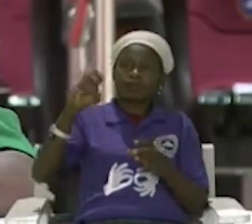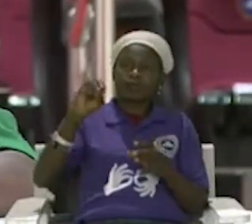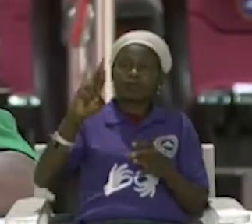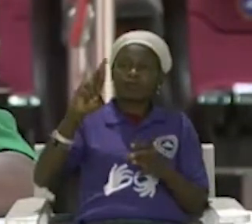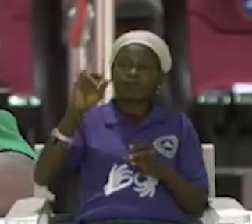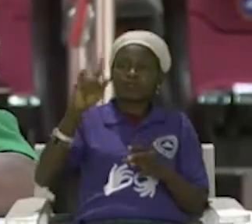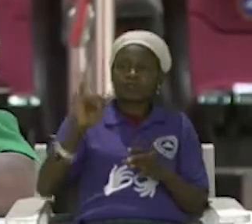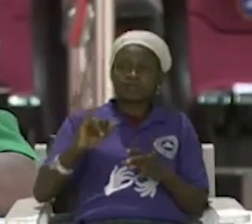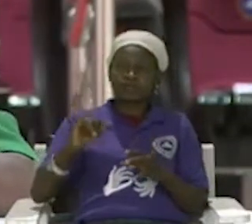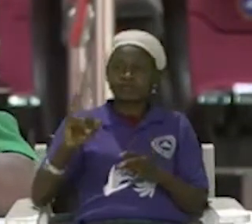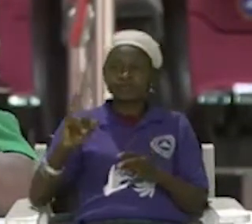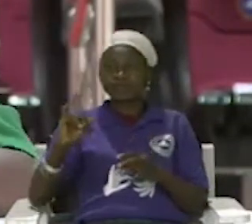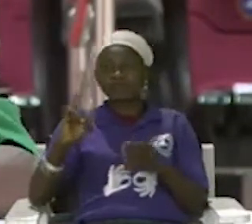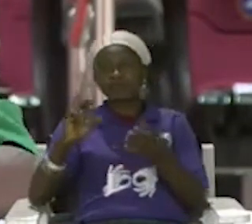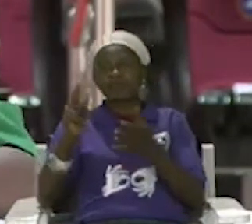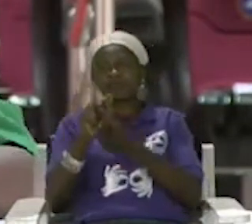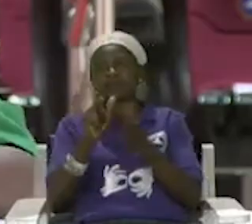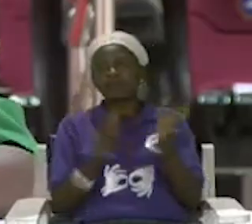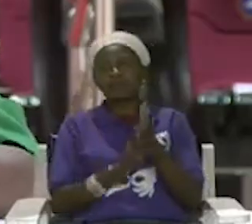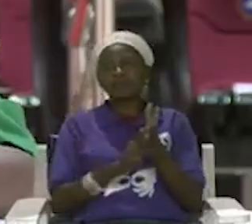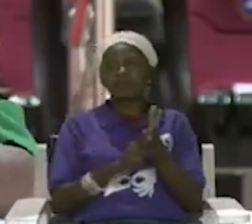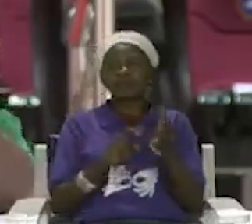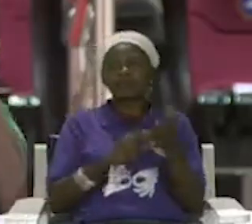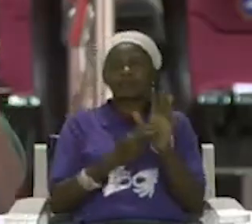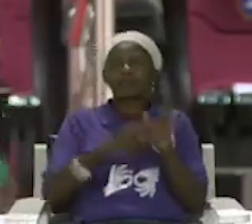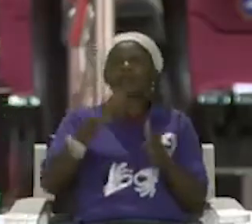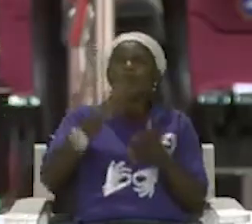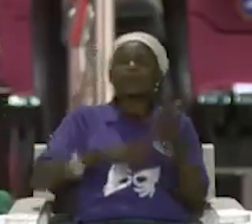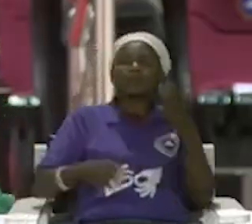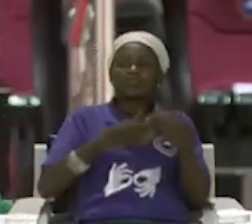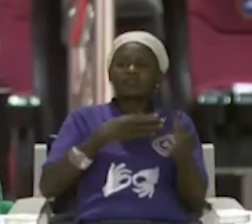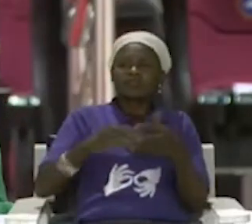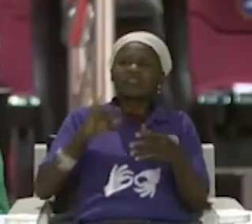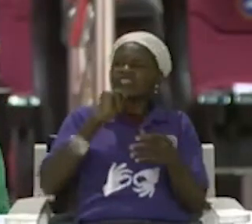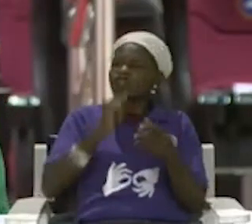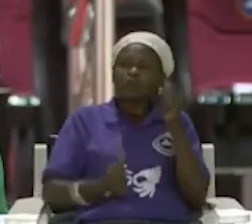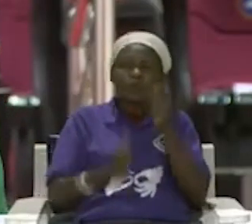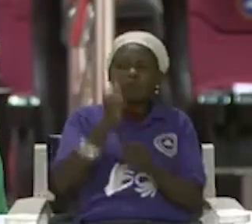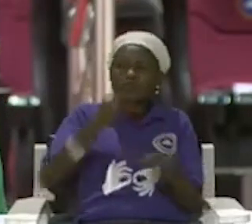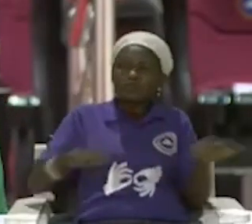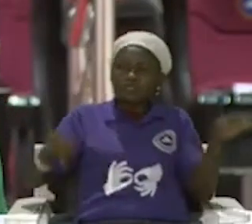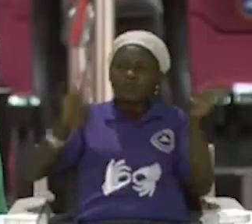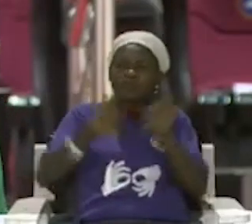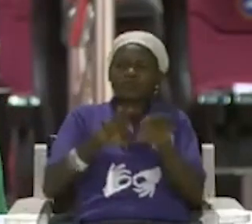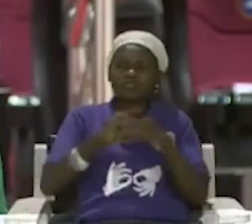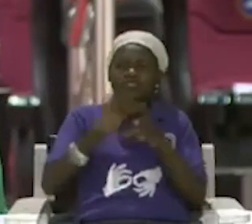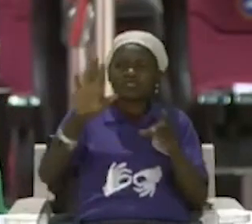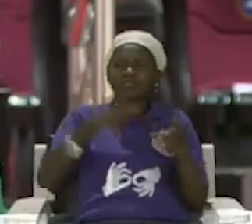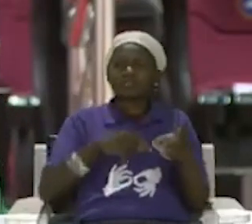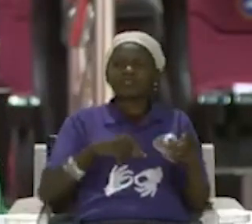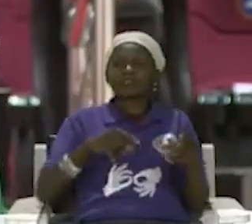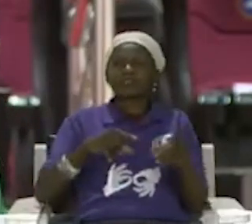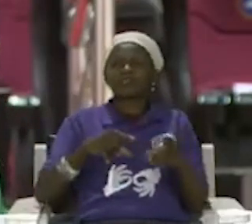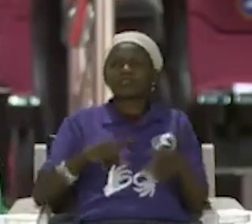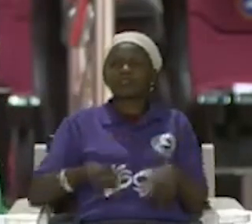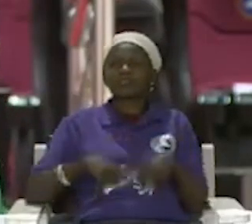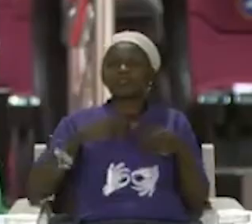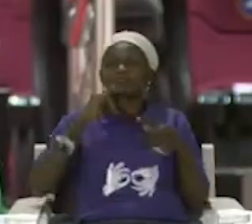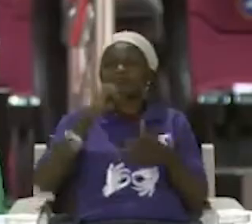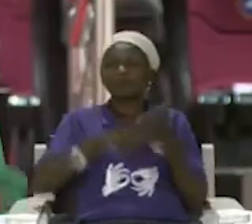Law of priority means that whatever is uppermost in your heart is what you are likely